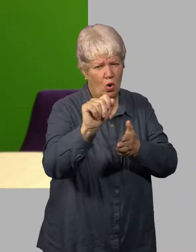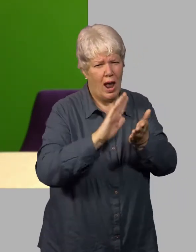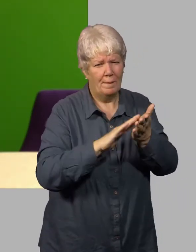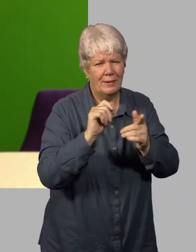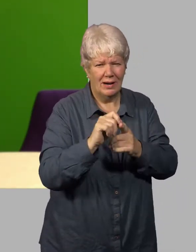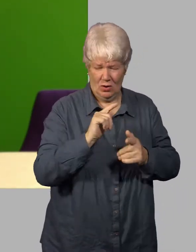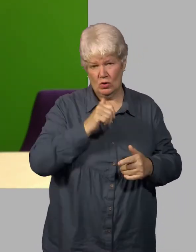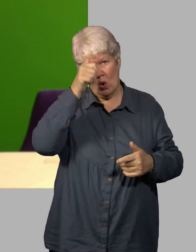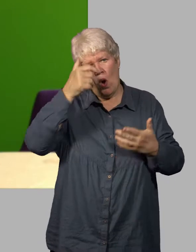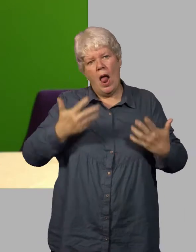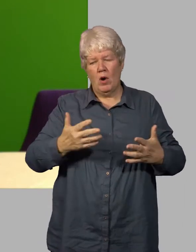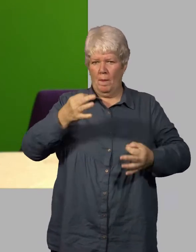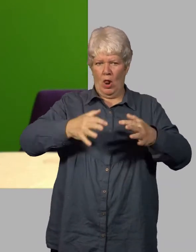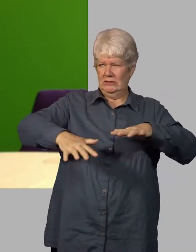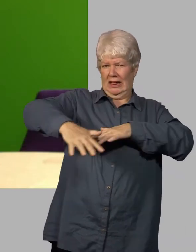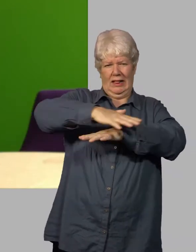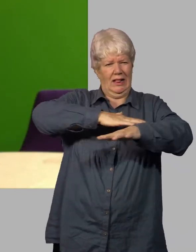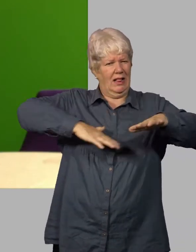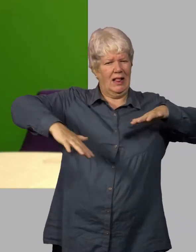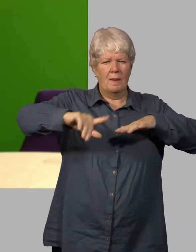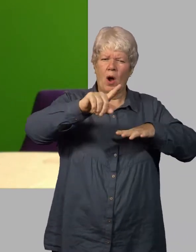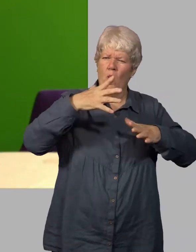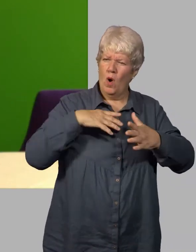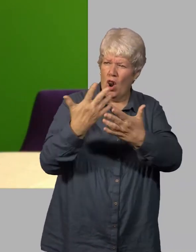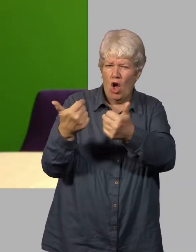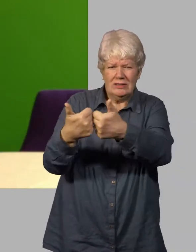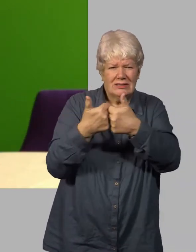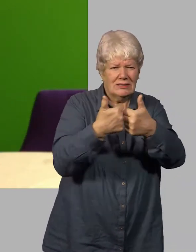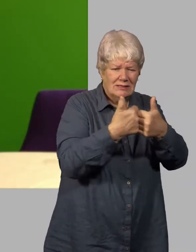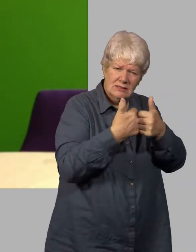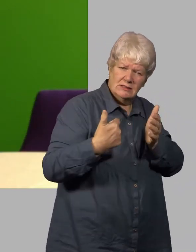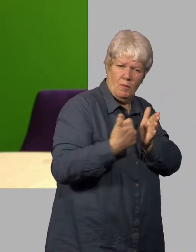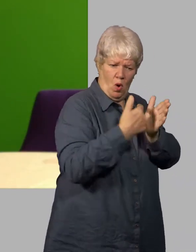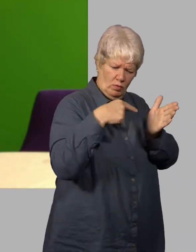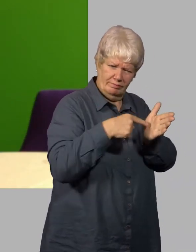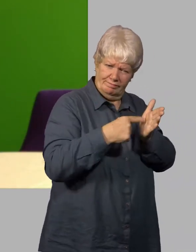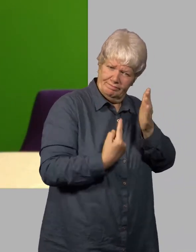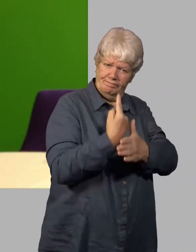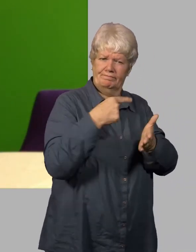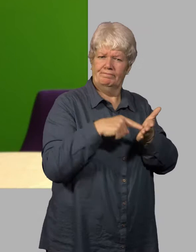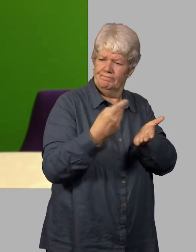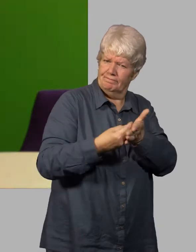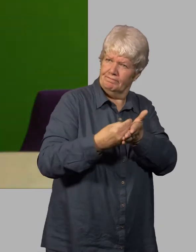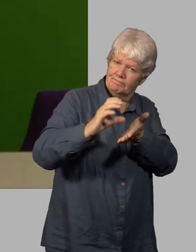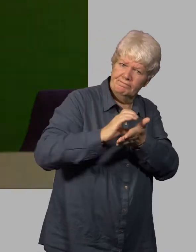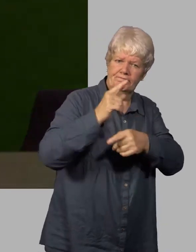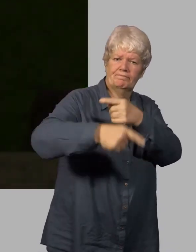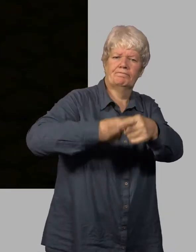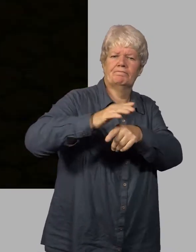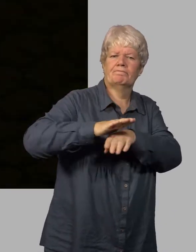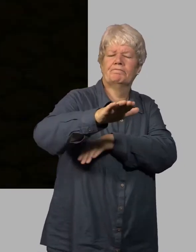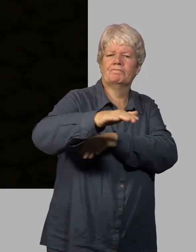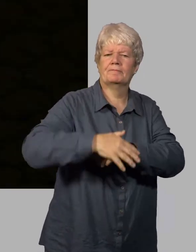so. Despite all the political uncertainty at the moment, we want to secure as much support as possible for this important initiative.